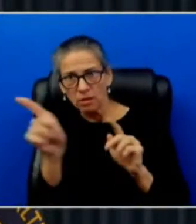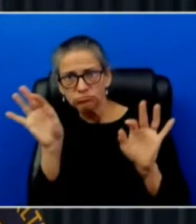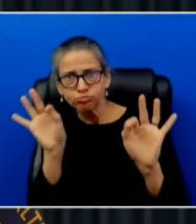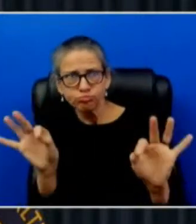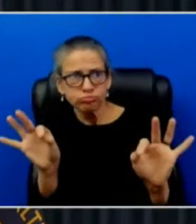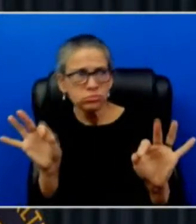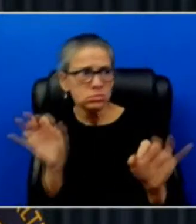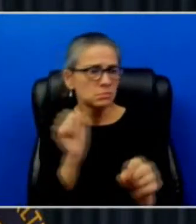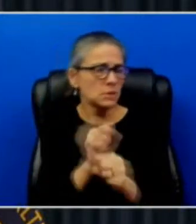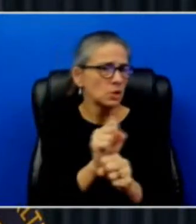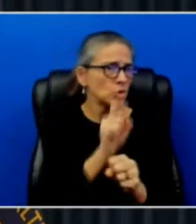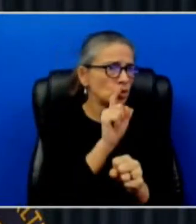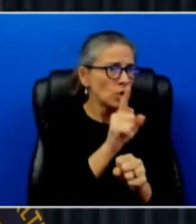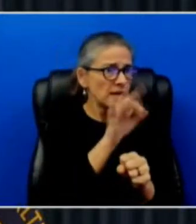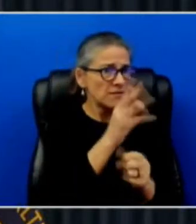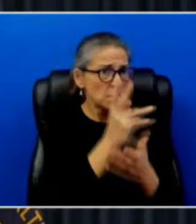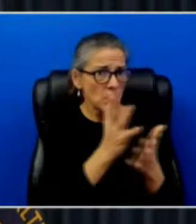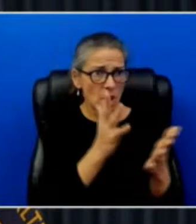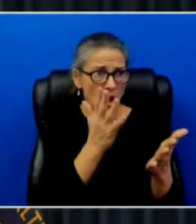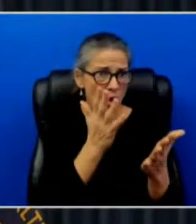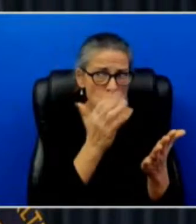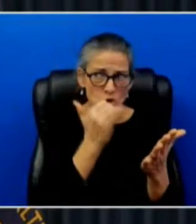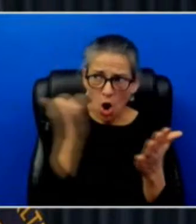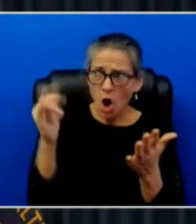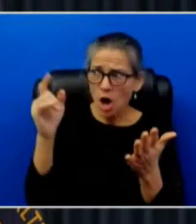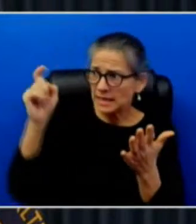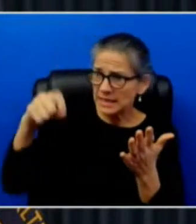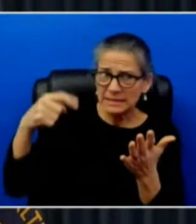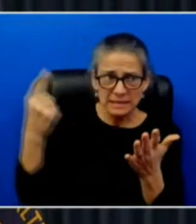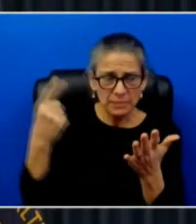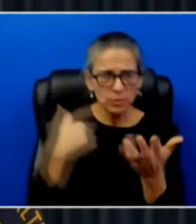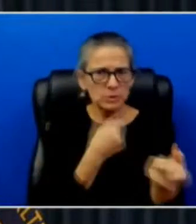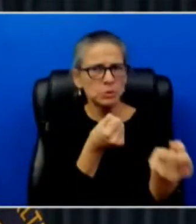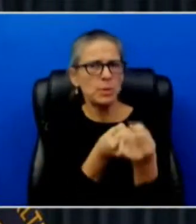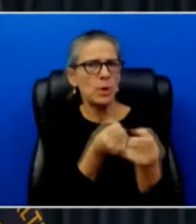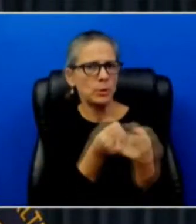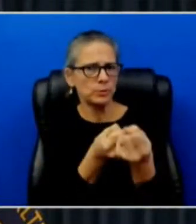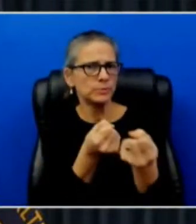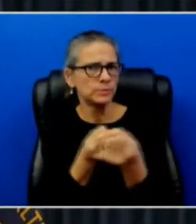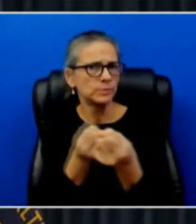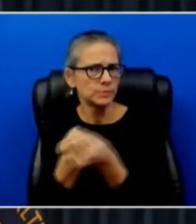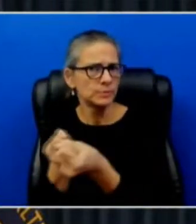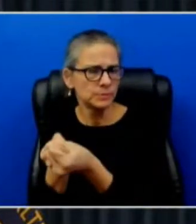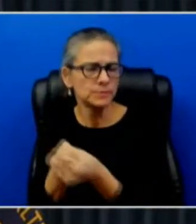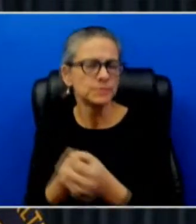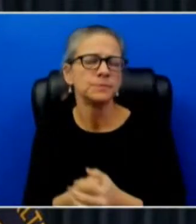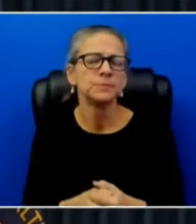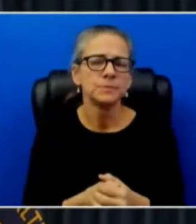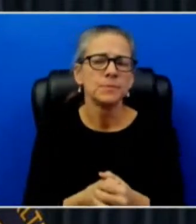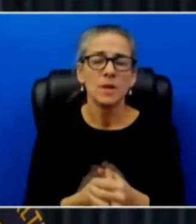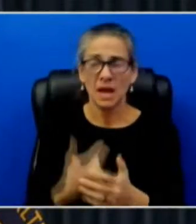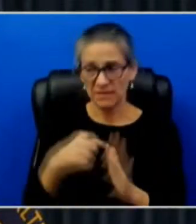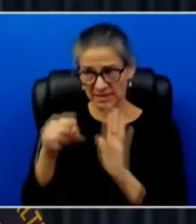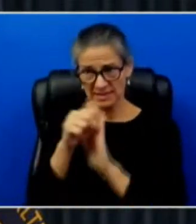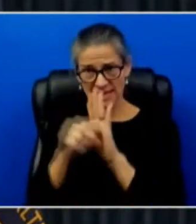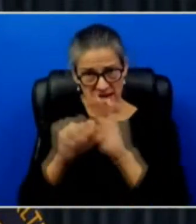have requests that exceed local capacity. We're there to help you all. We have plenty of our state agencies. We're operating at a level 3, which brings